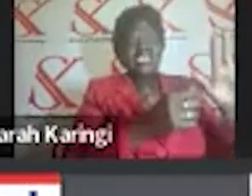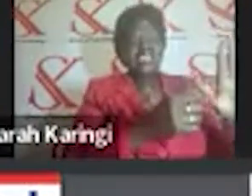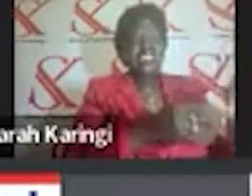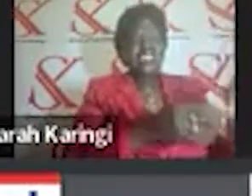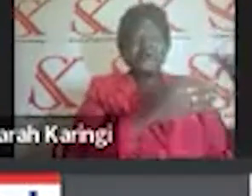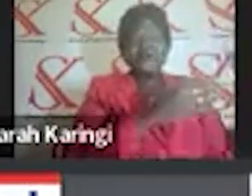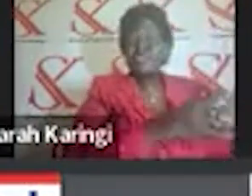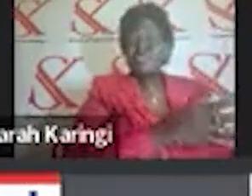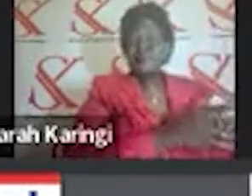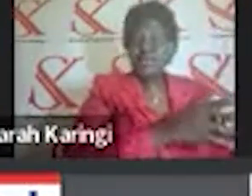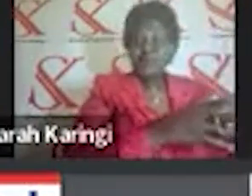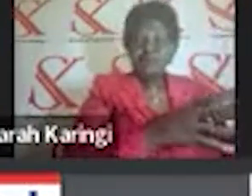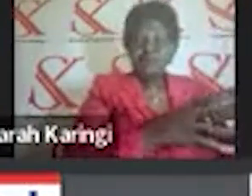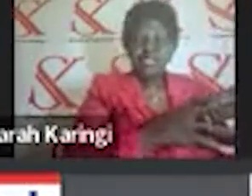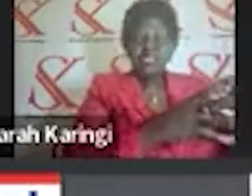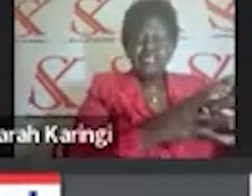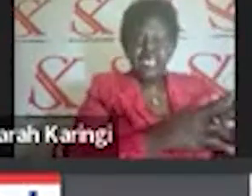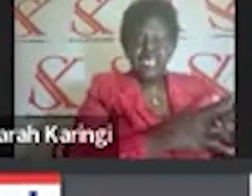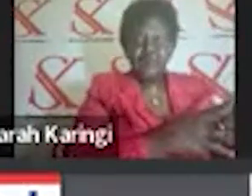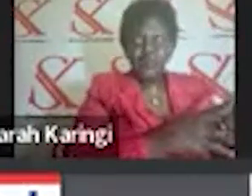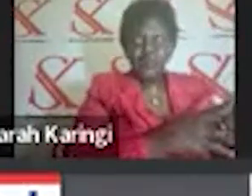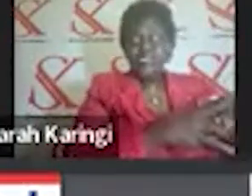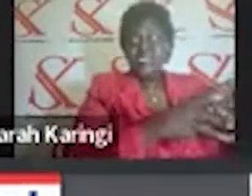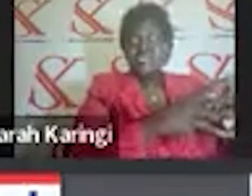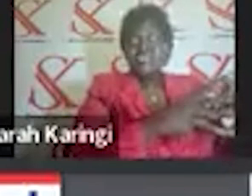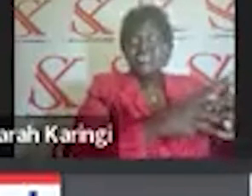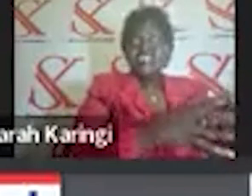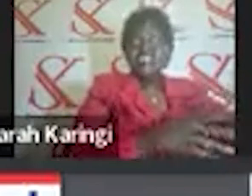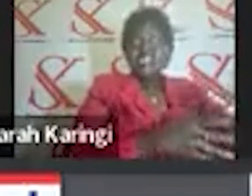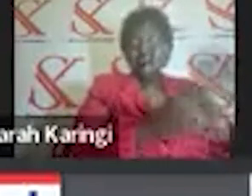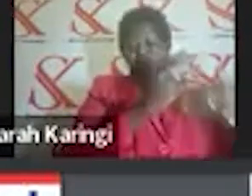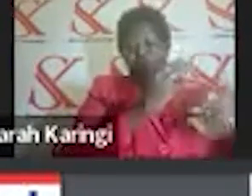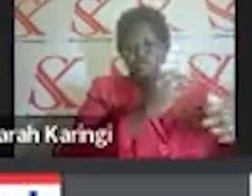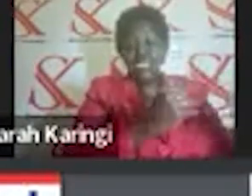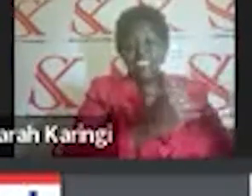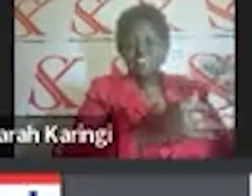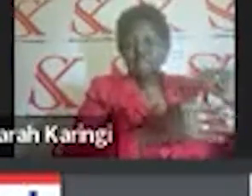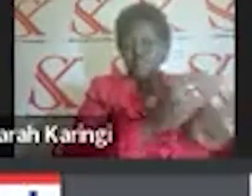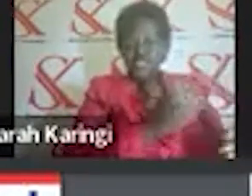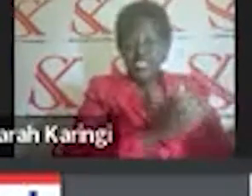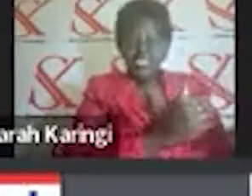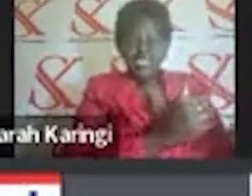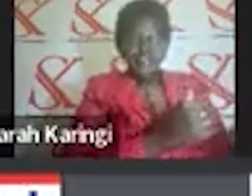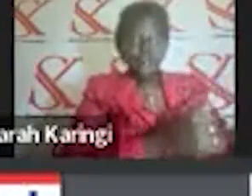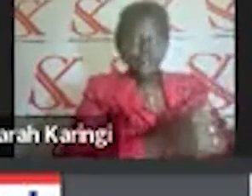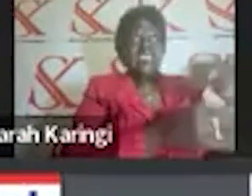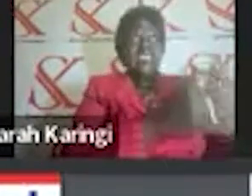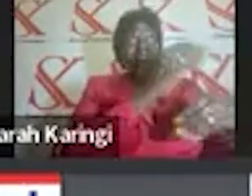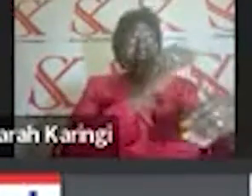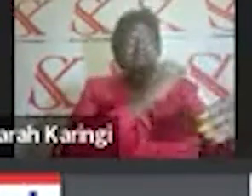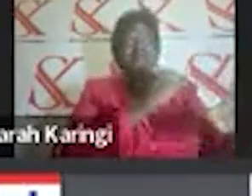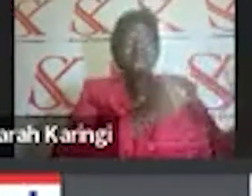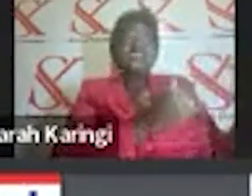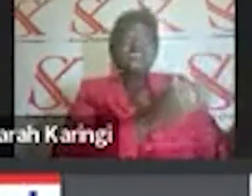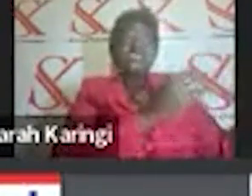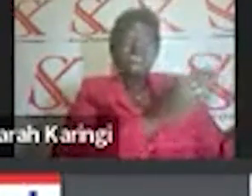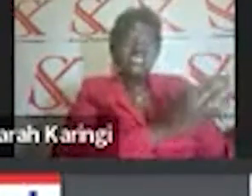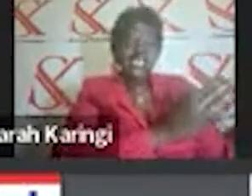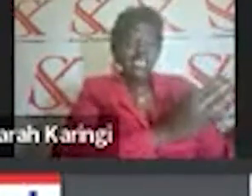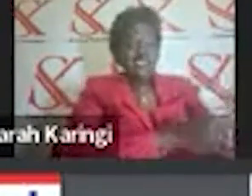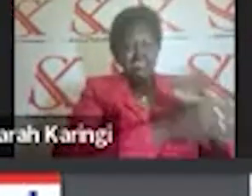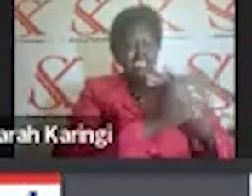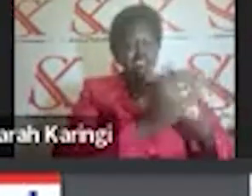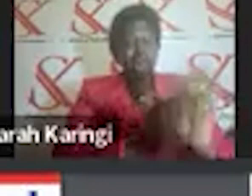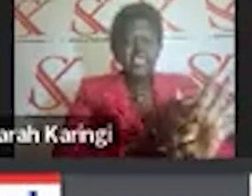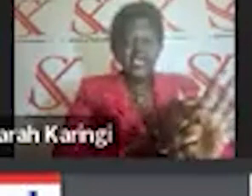anything like that, I always remember Grace because there's something about her that is very unique. So anything about